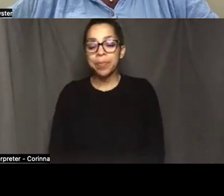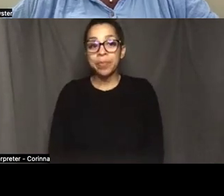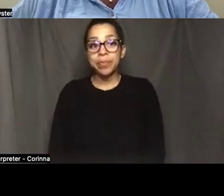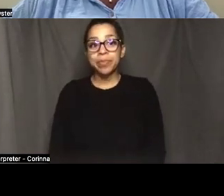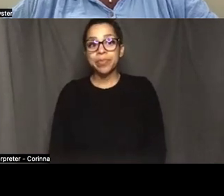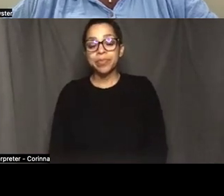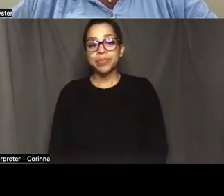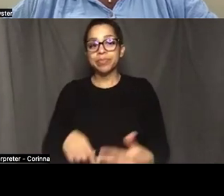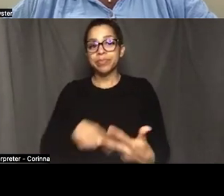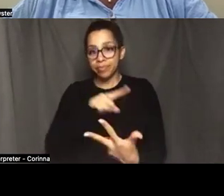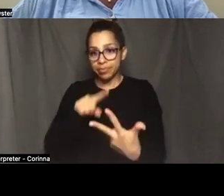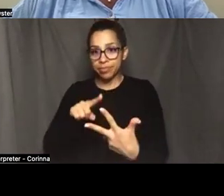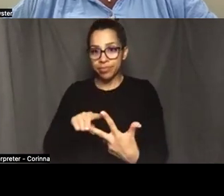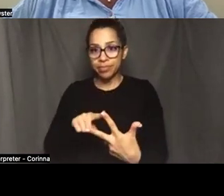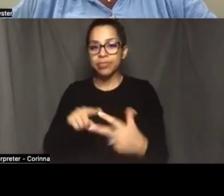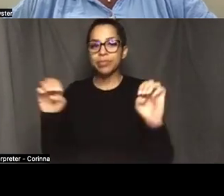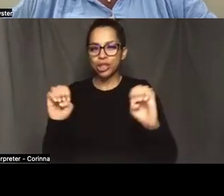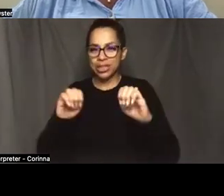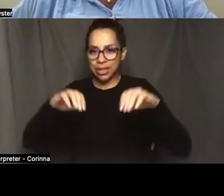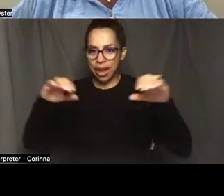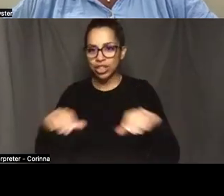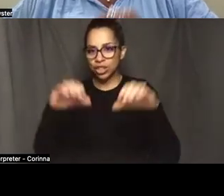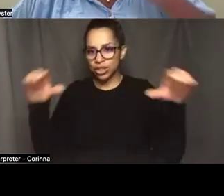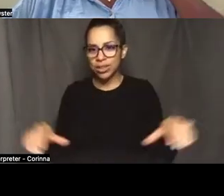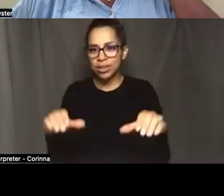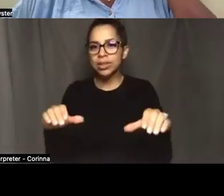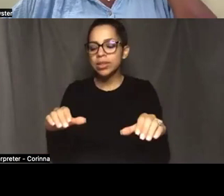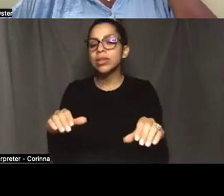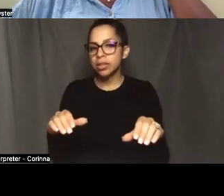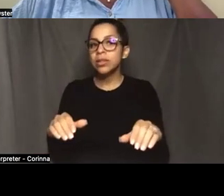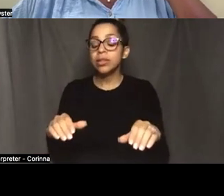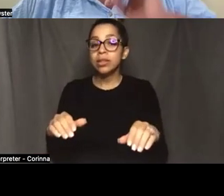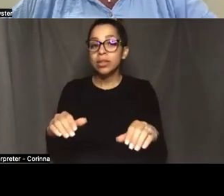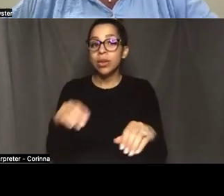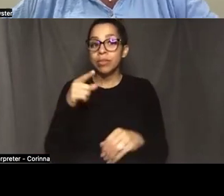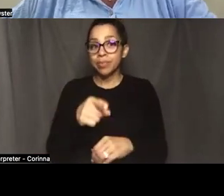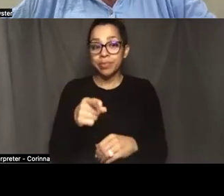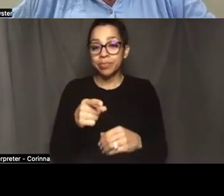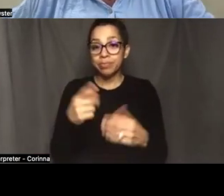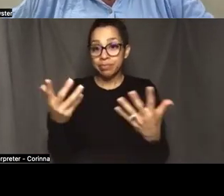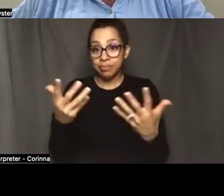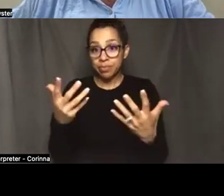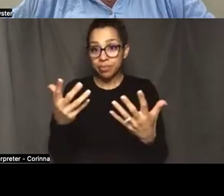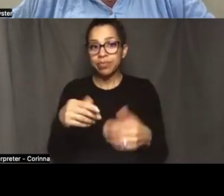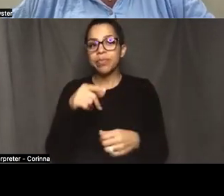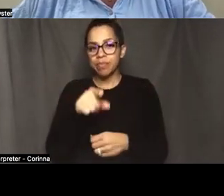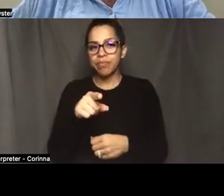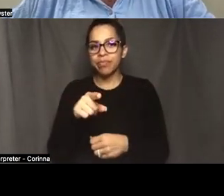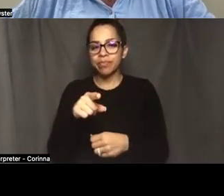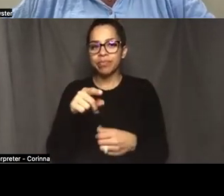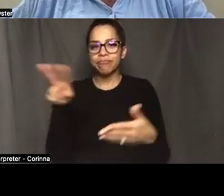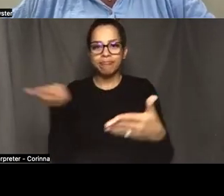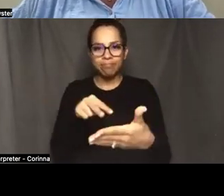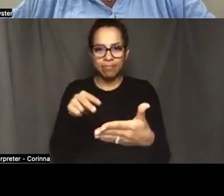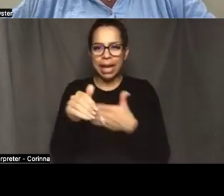Section 2 is the emergency actions. So it holds the at a glance guides and the top